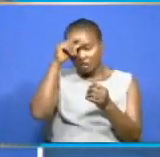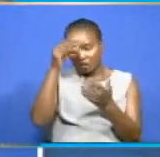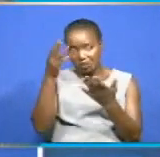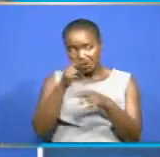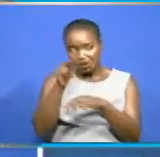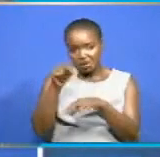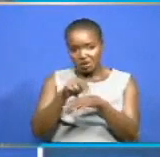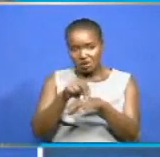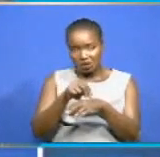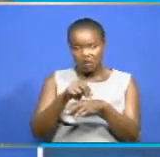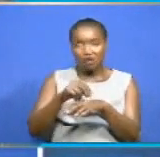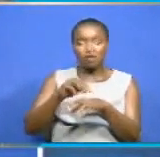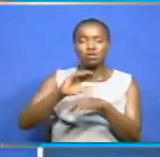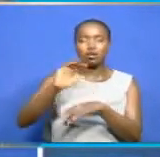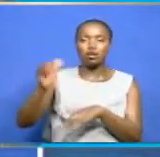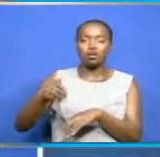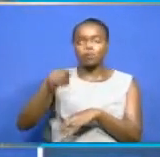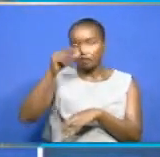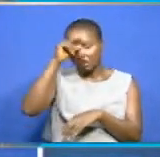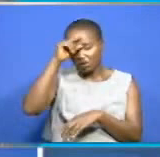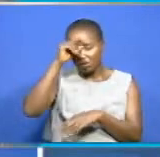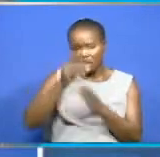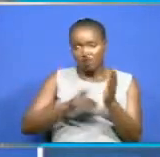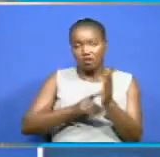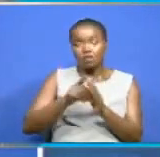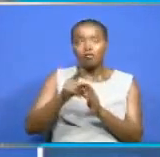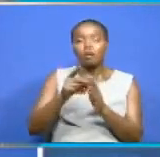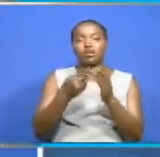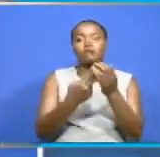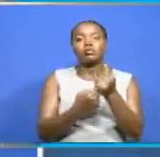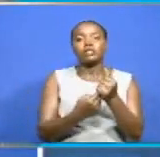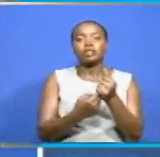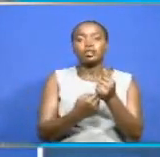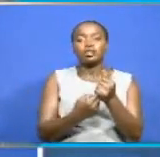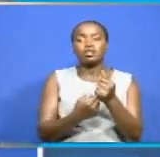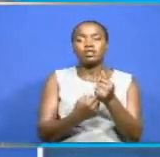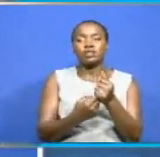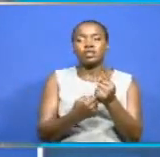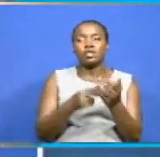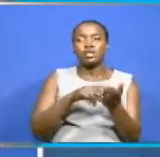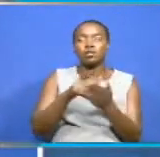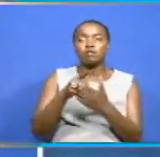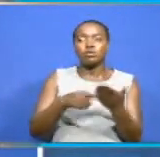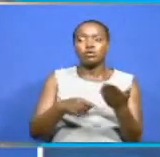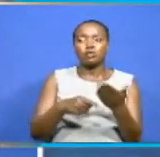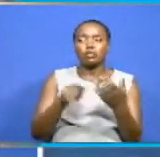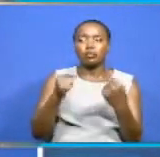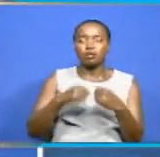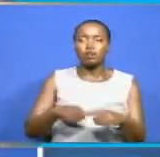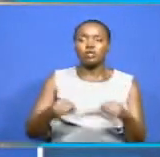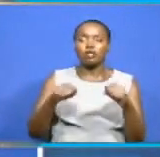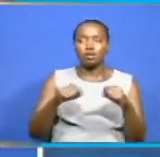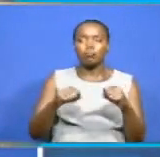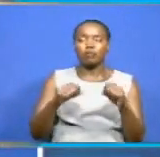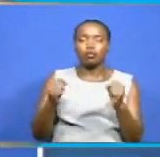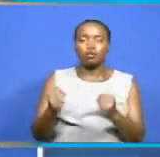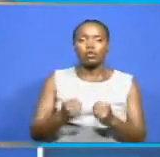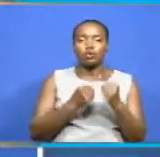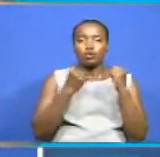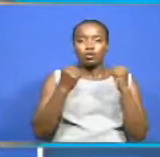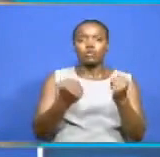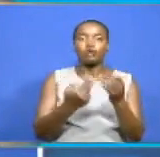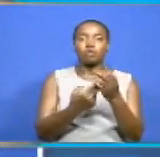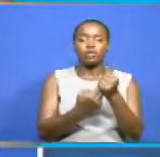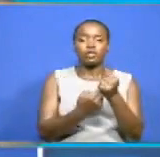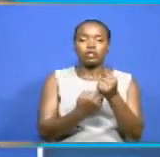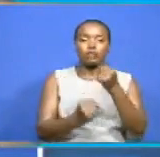national government and the county governments, development partners and academia. This means that we can be able to create a very strong partnership that